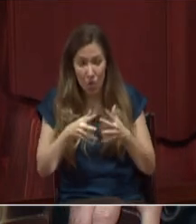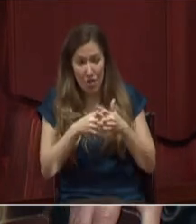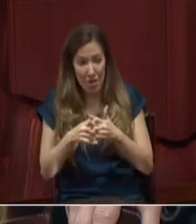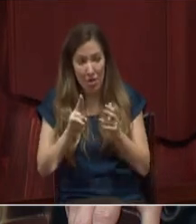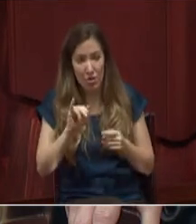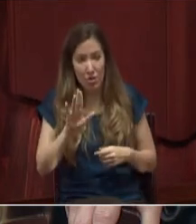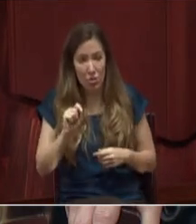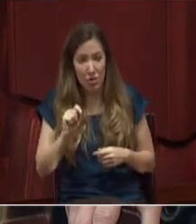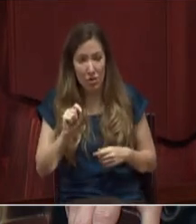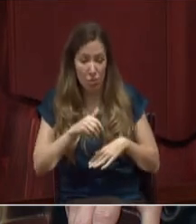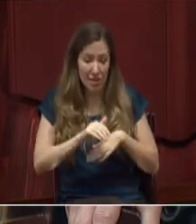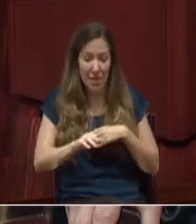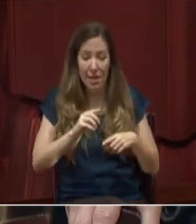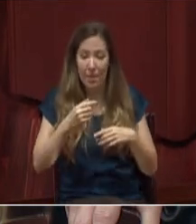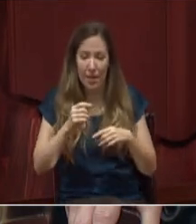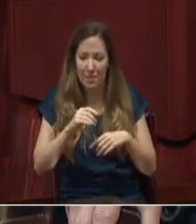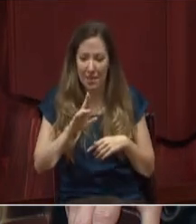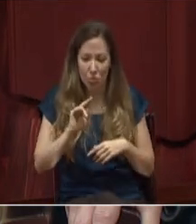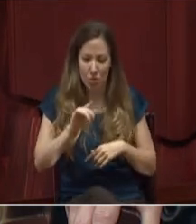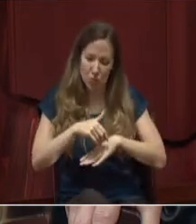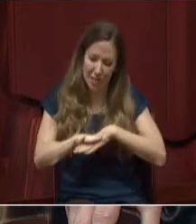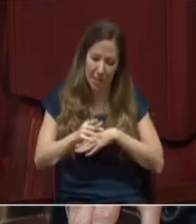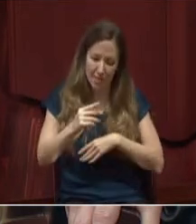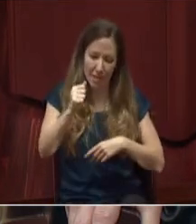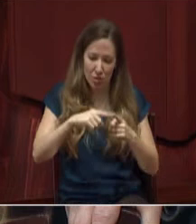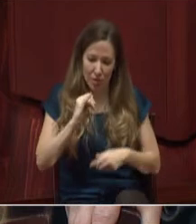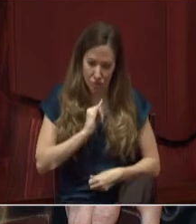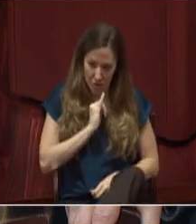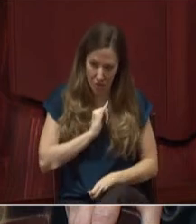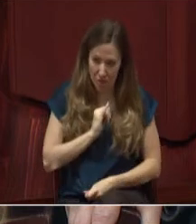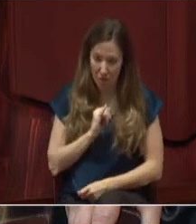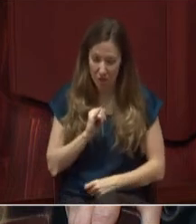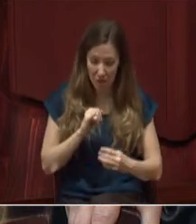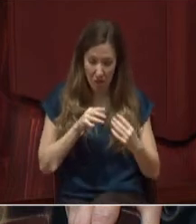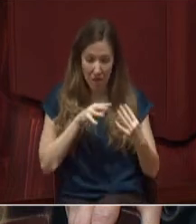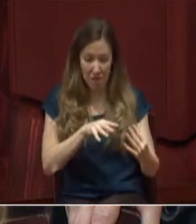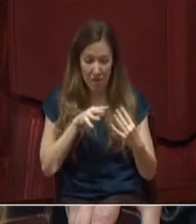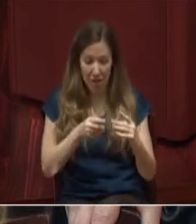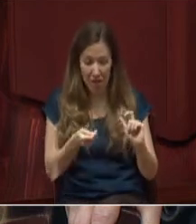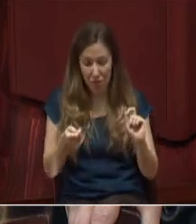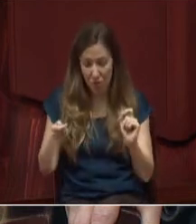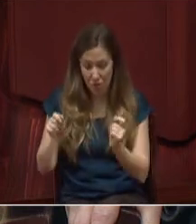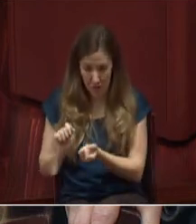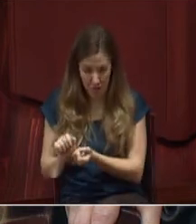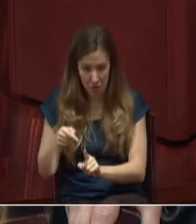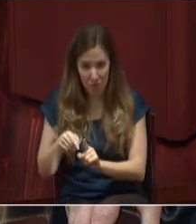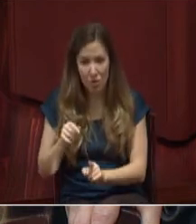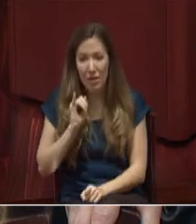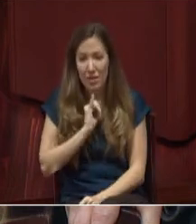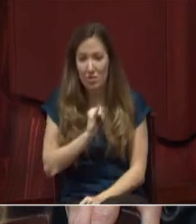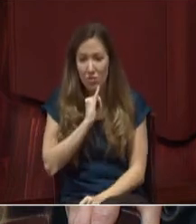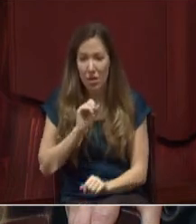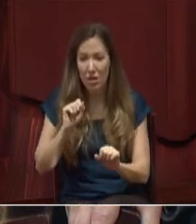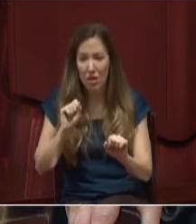just sent immediately to Israel. The battlefield was turned around so that Israel could